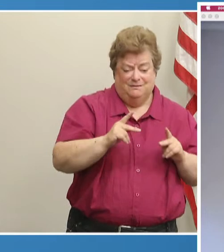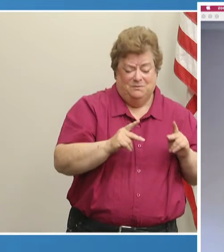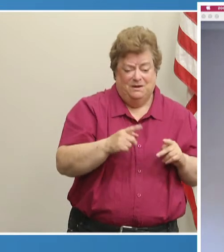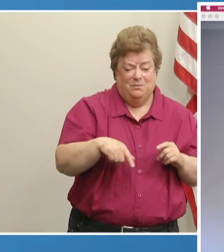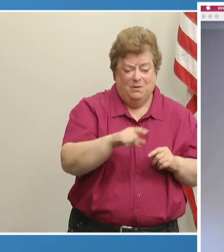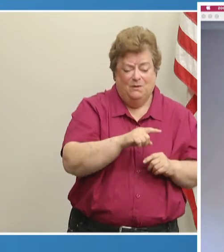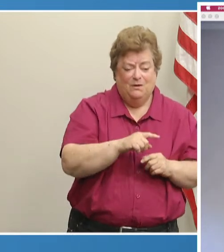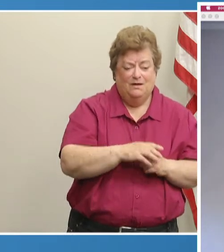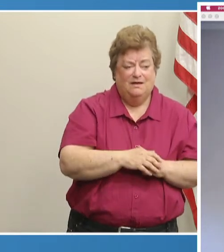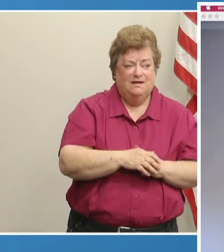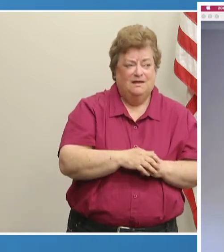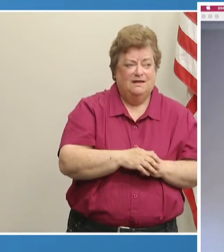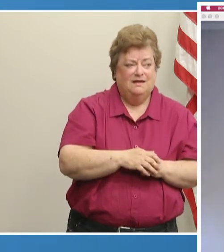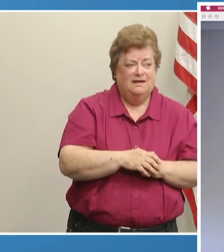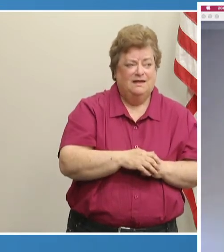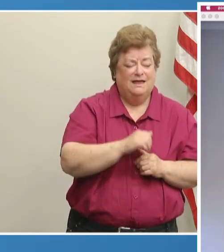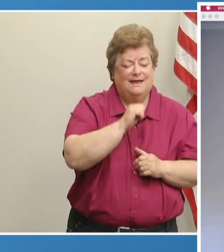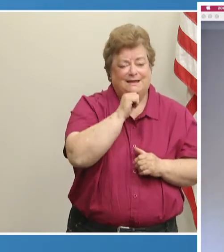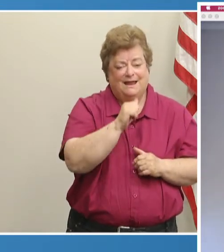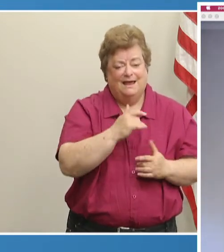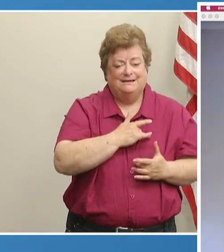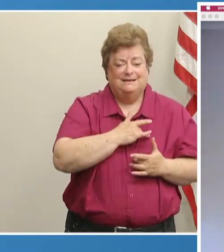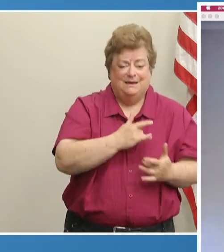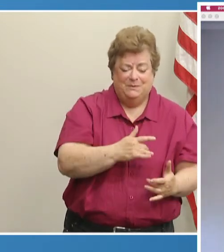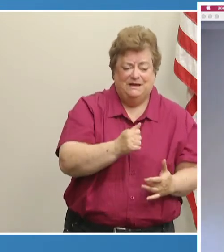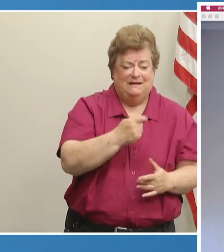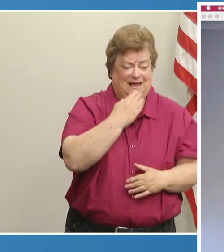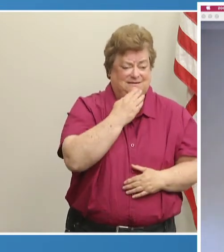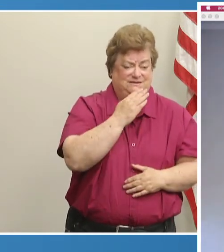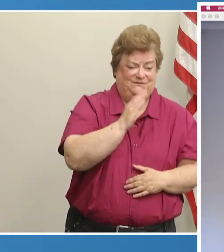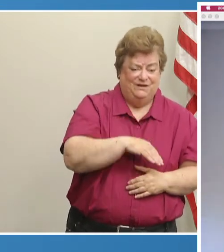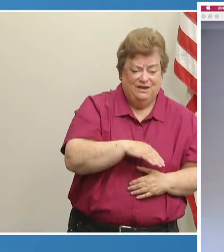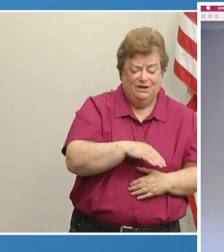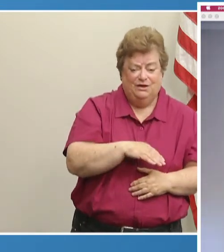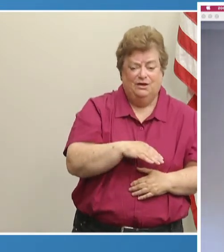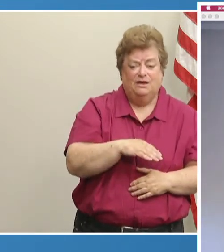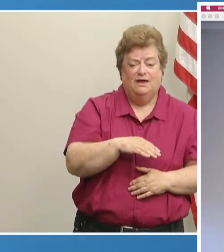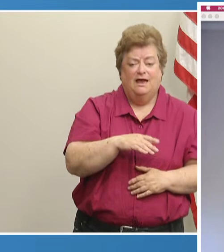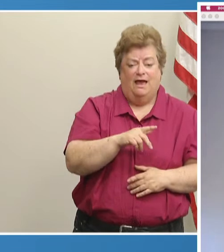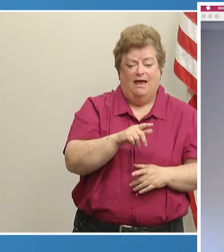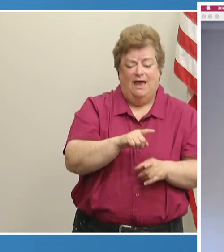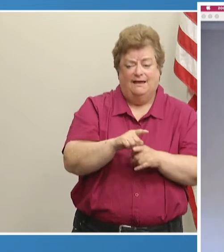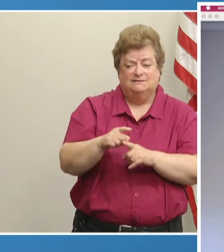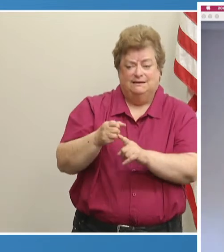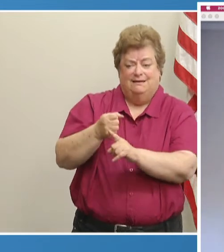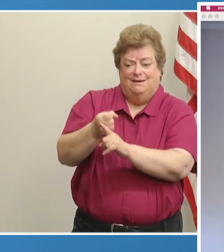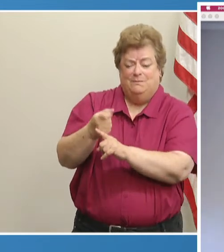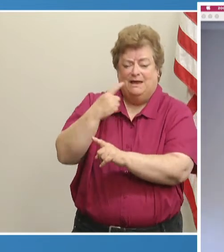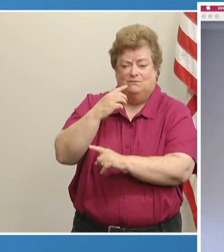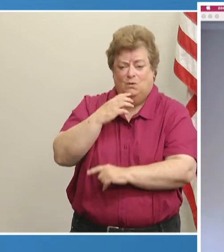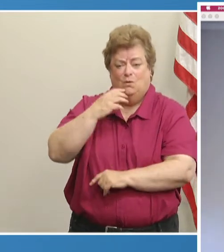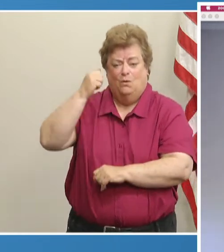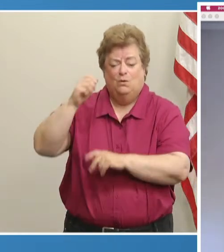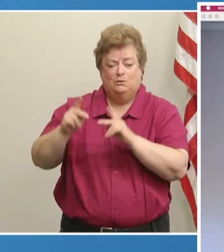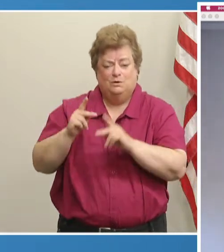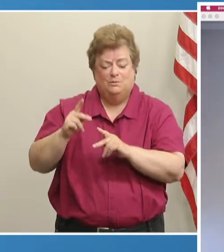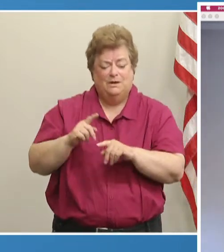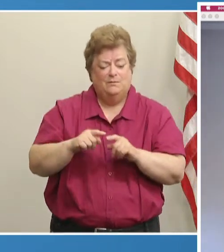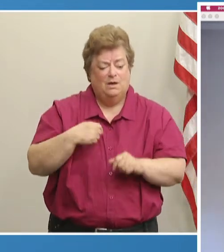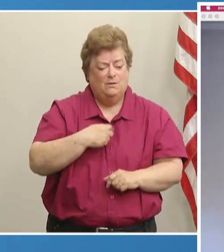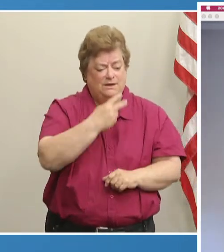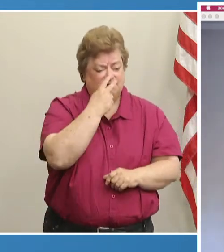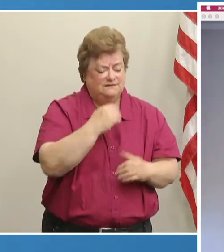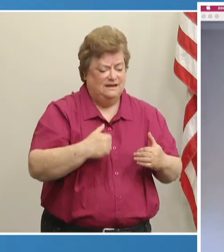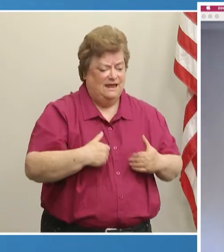is not typically as severe as it is in older patients. But we do see adolescents